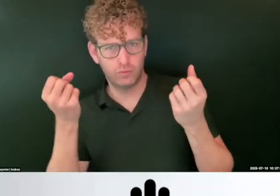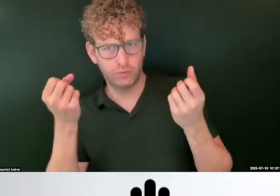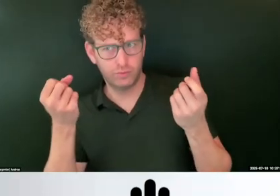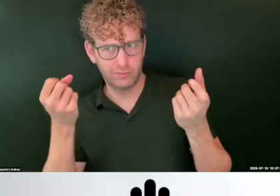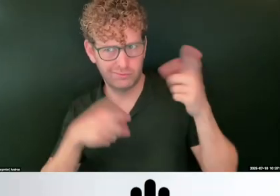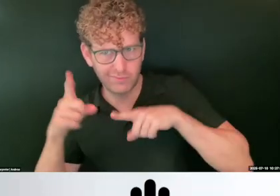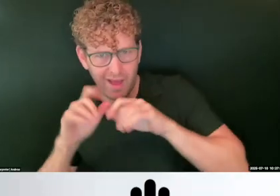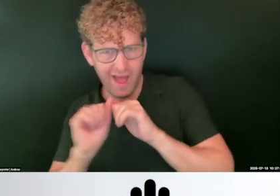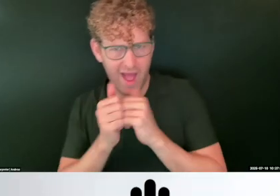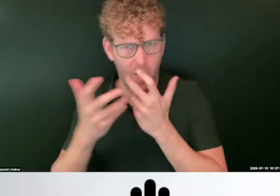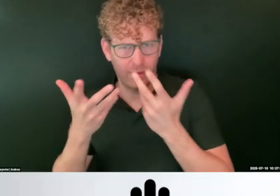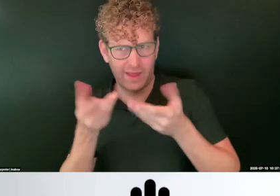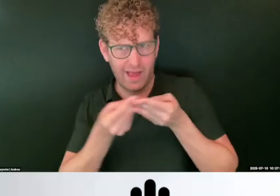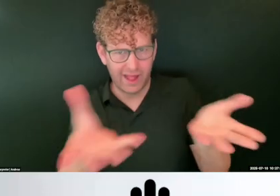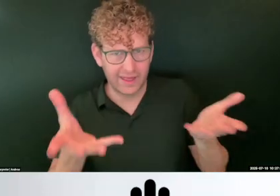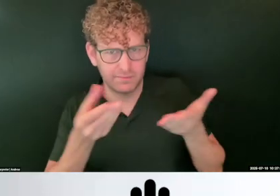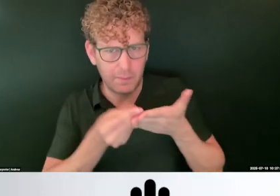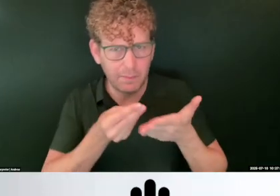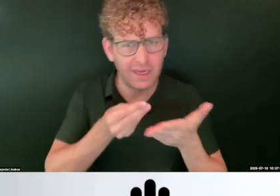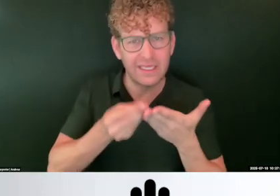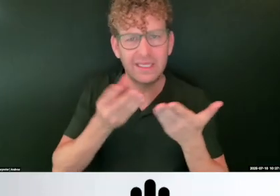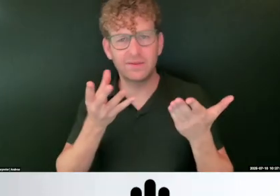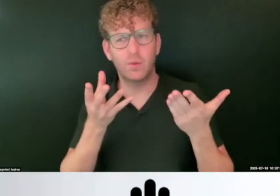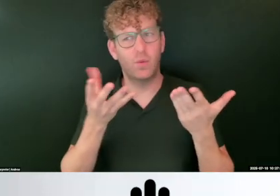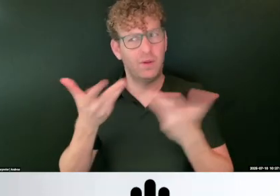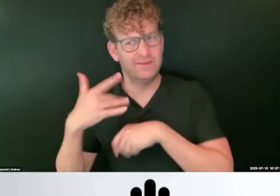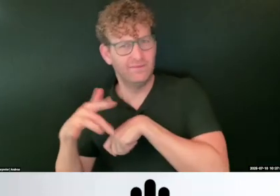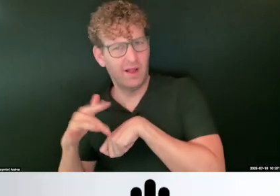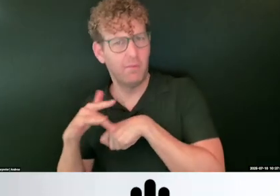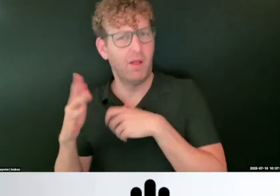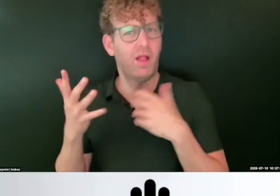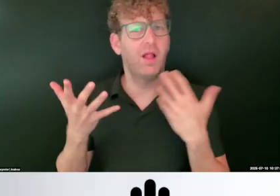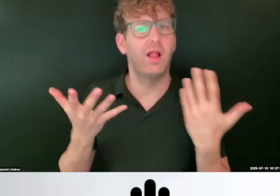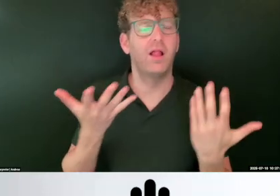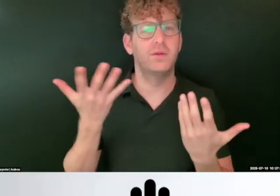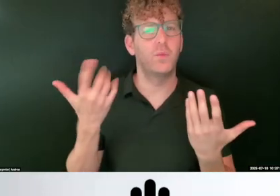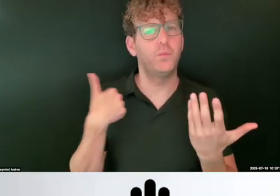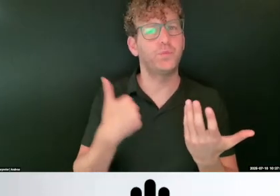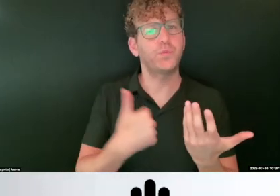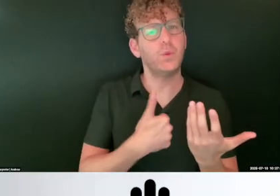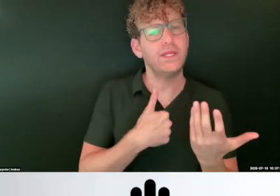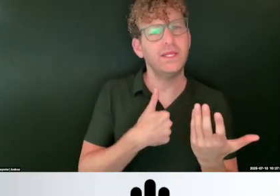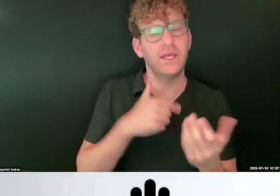money that's available. We at CARB have made